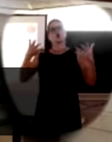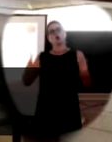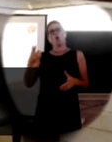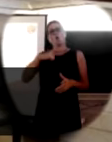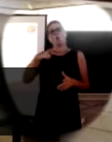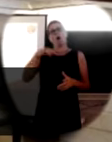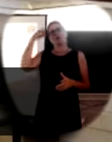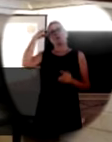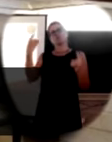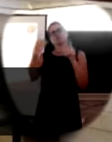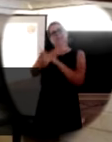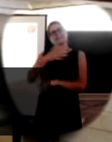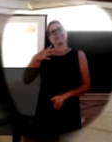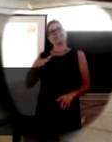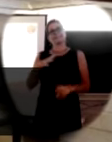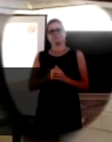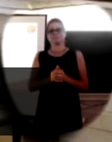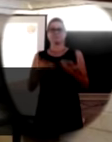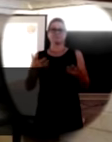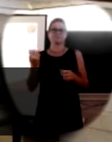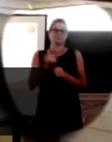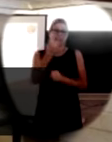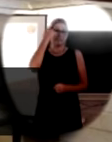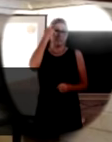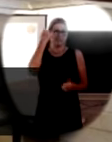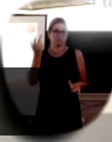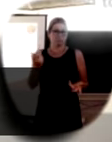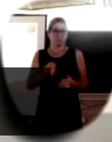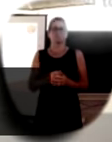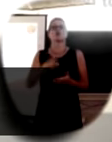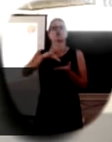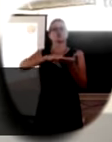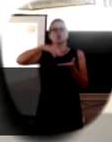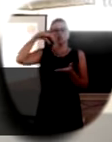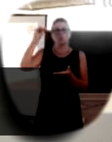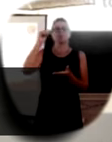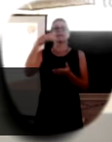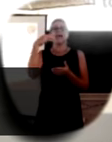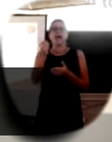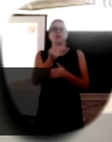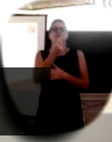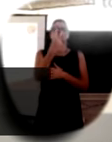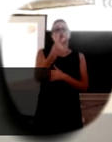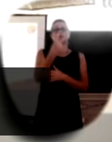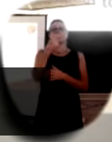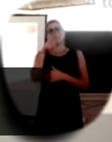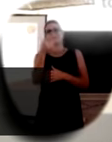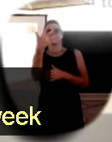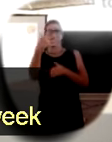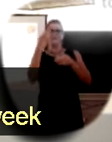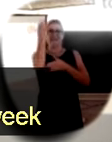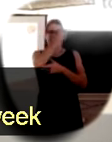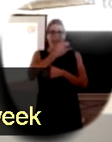think we should change? Well, first of all, it makes educational sense. Students spend at a maximum 2.5 hours a week